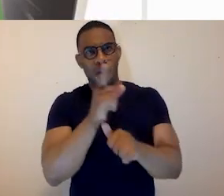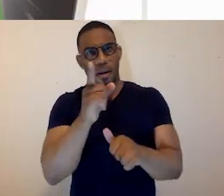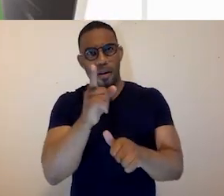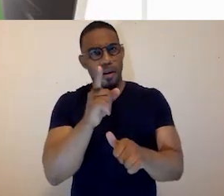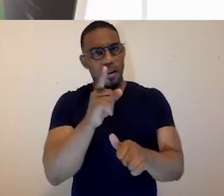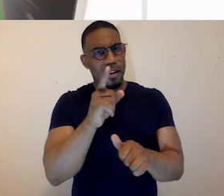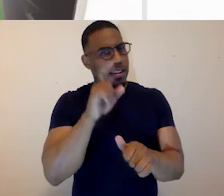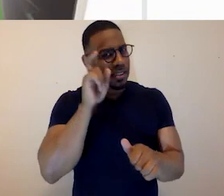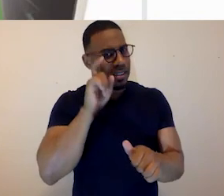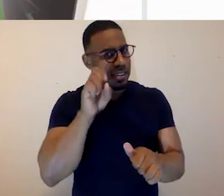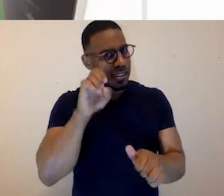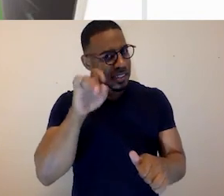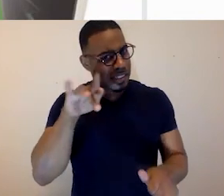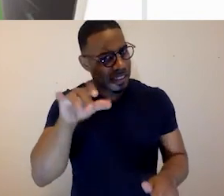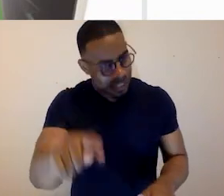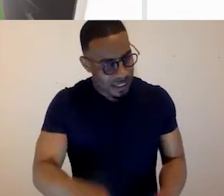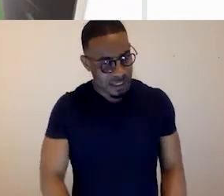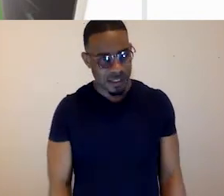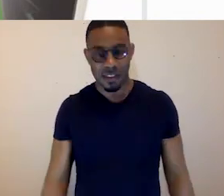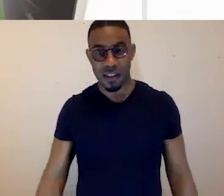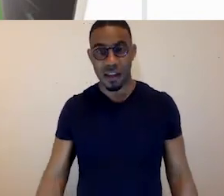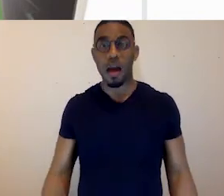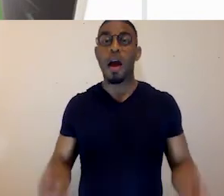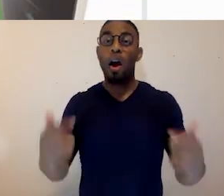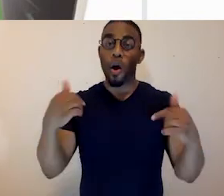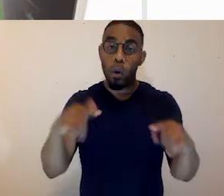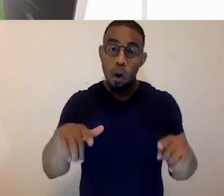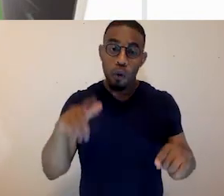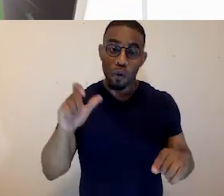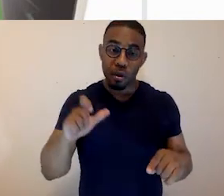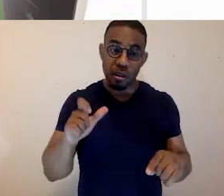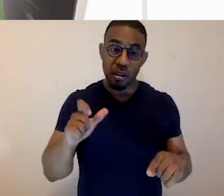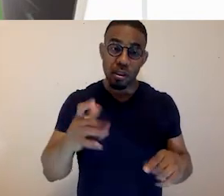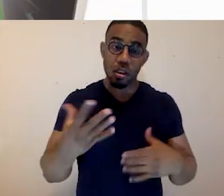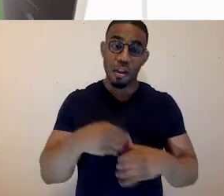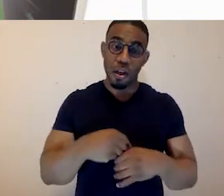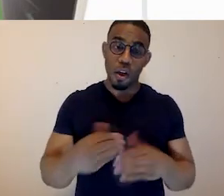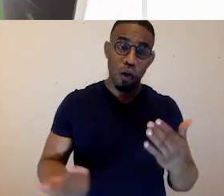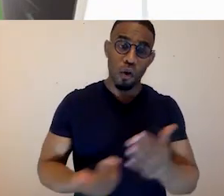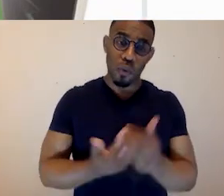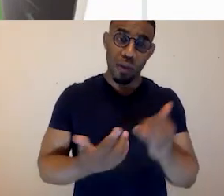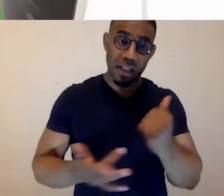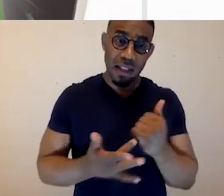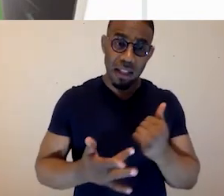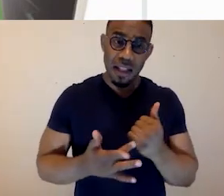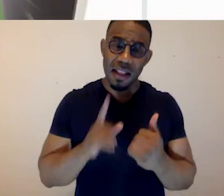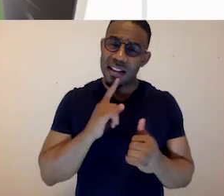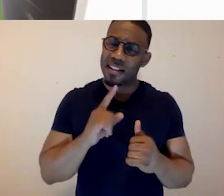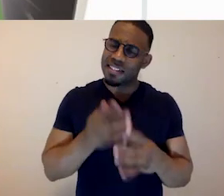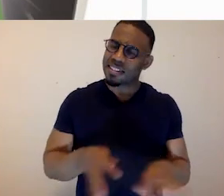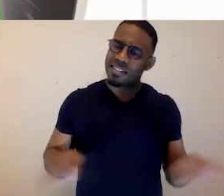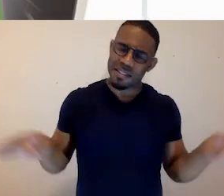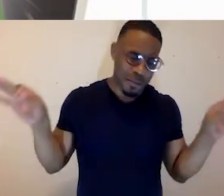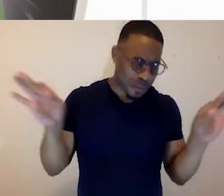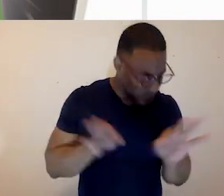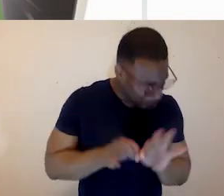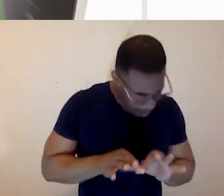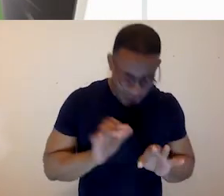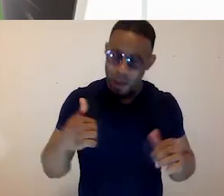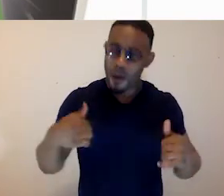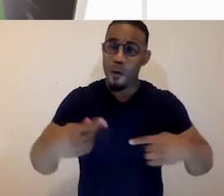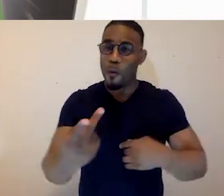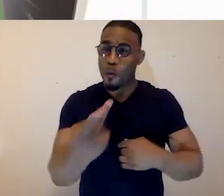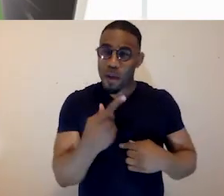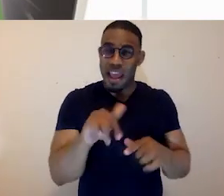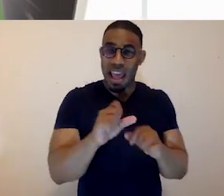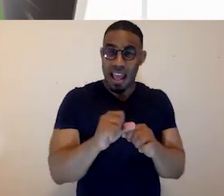was sexist. And while we should embrace new technology, it's imperative that we